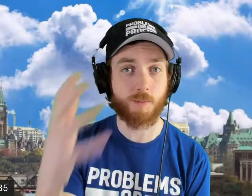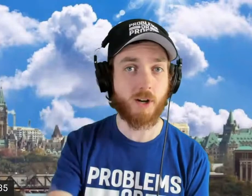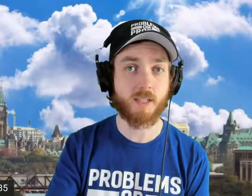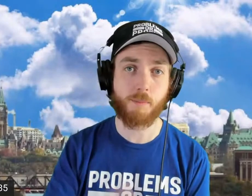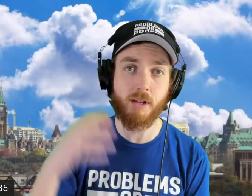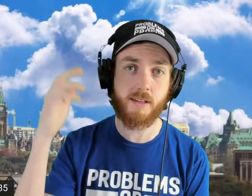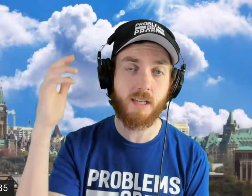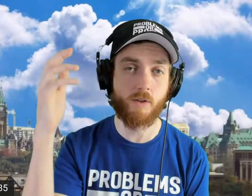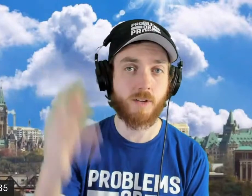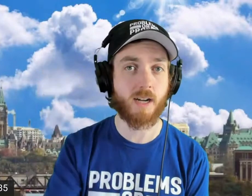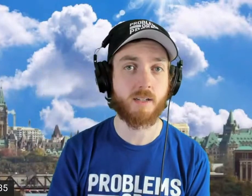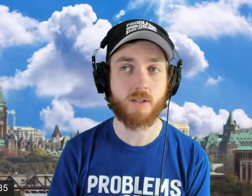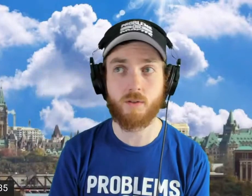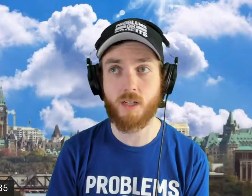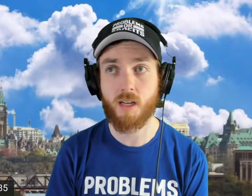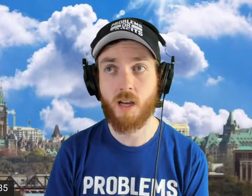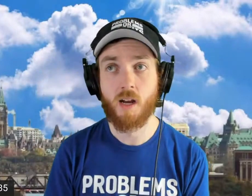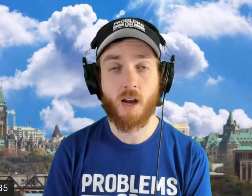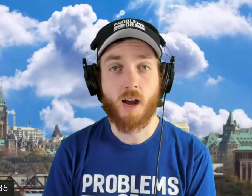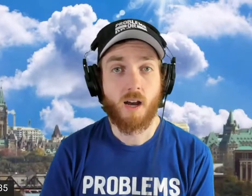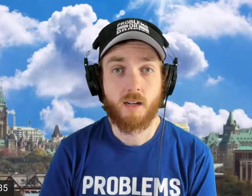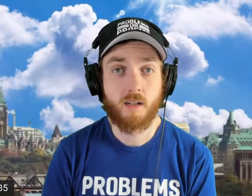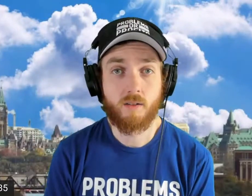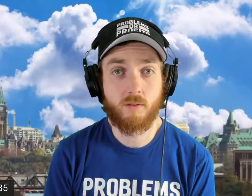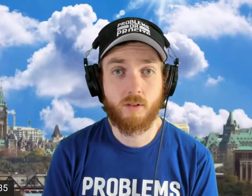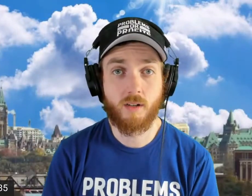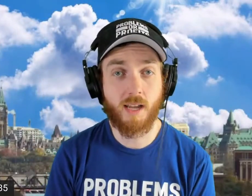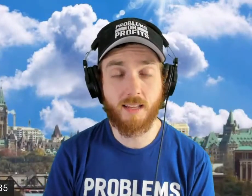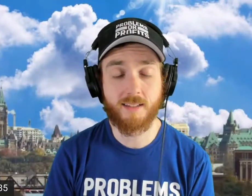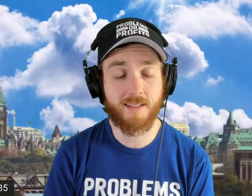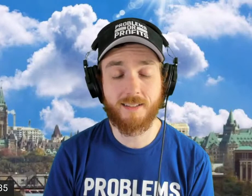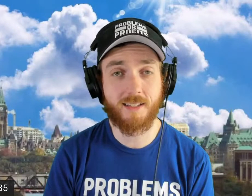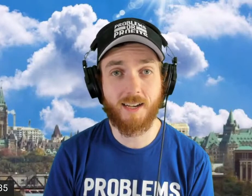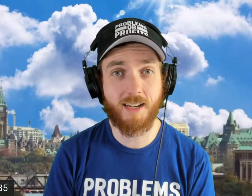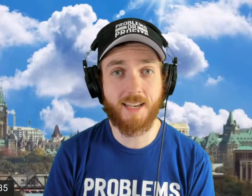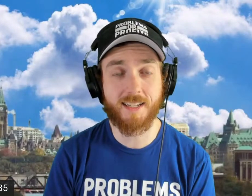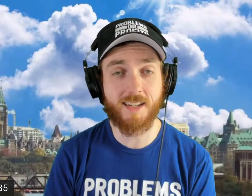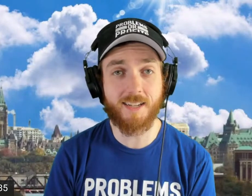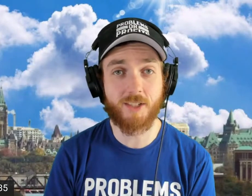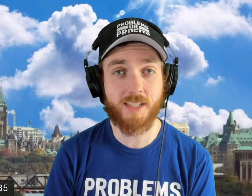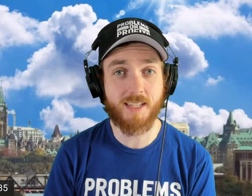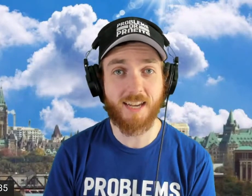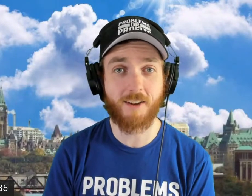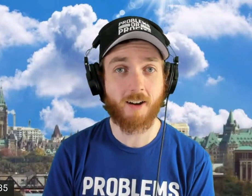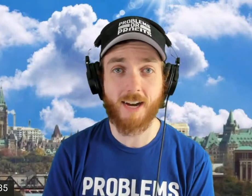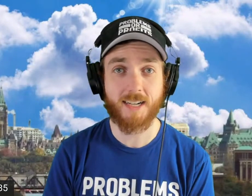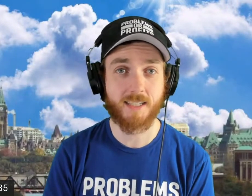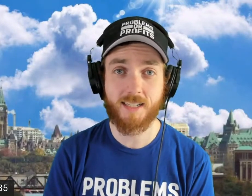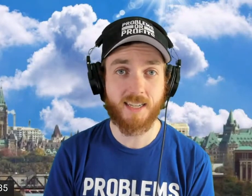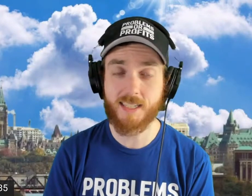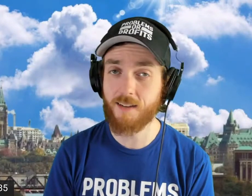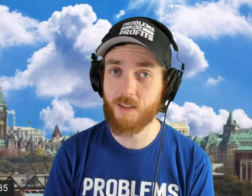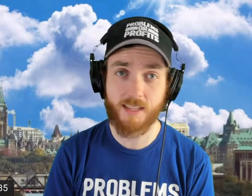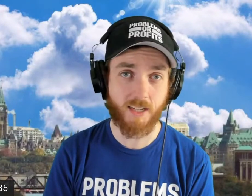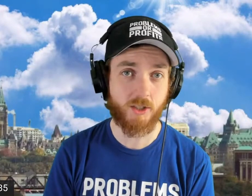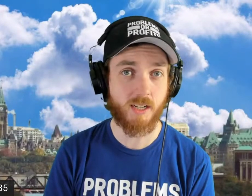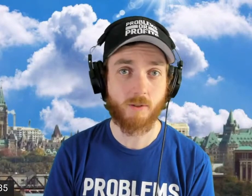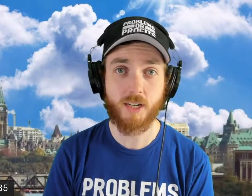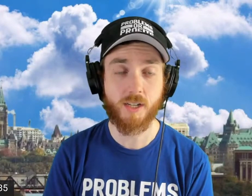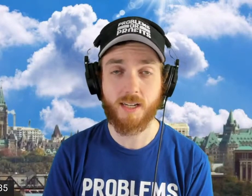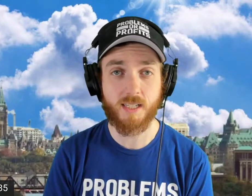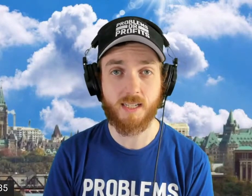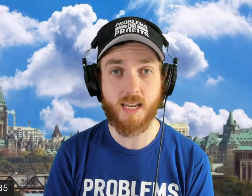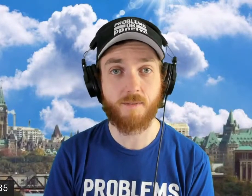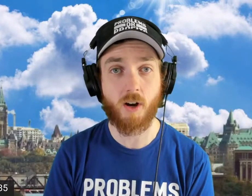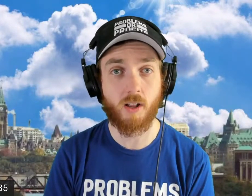got a responsibility, you've got a duty. And again, it's not even just to save our ass. It's to save the next